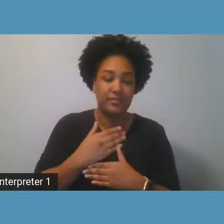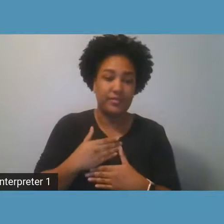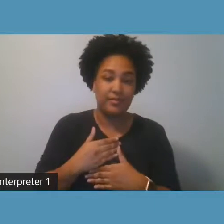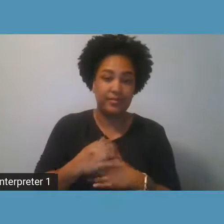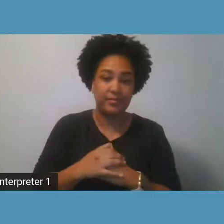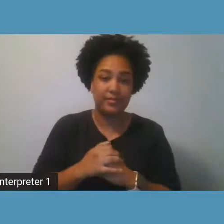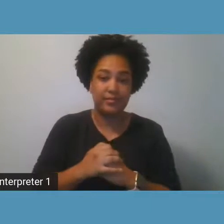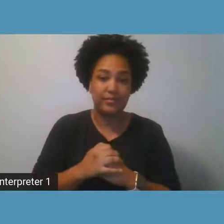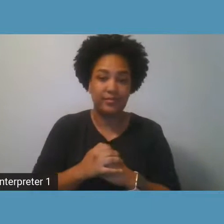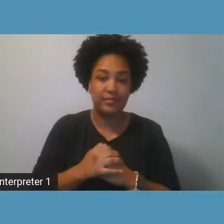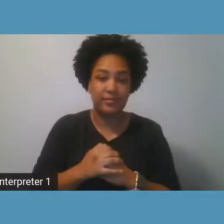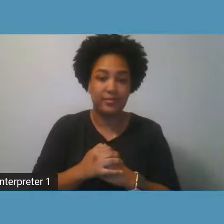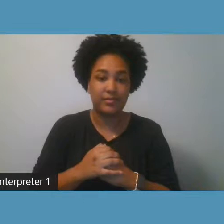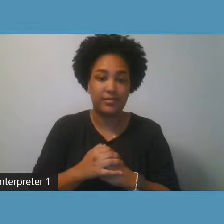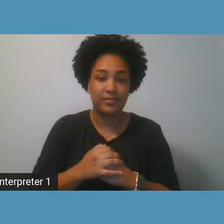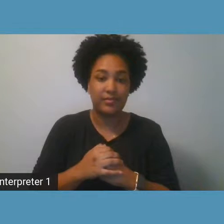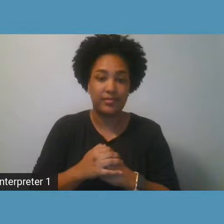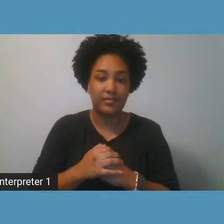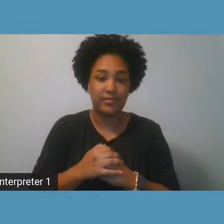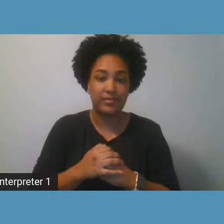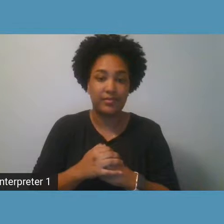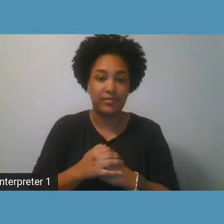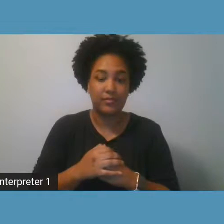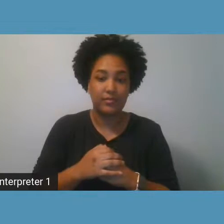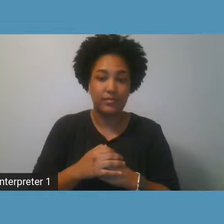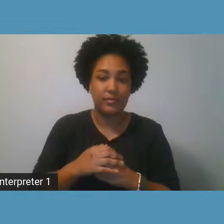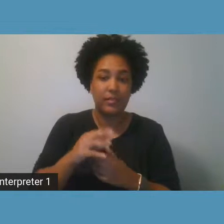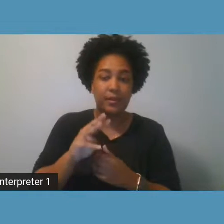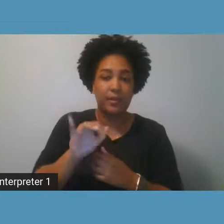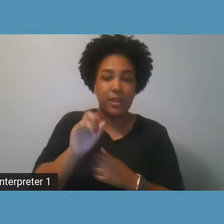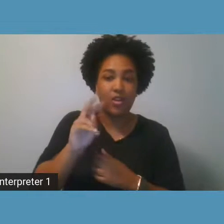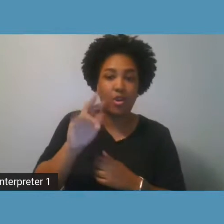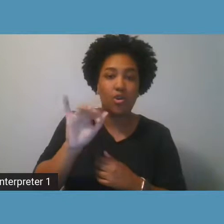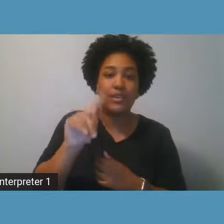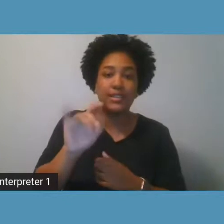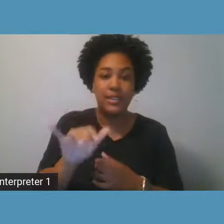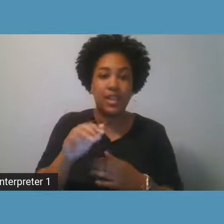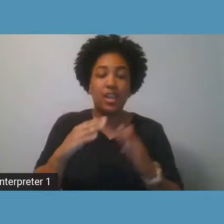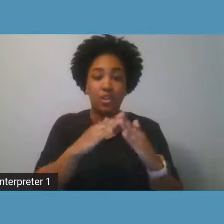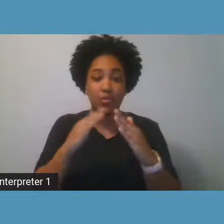heritage traditions in underrepresented communities. Whether the task